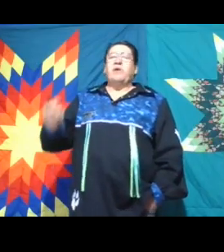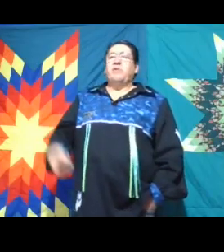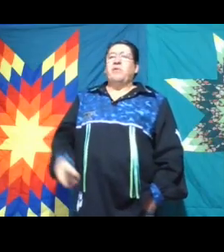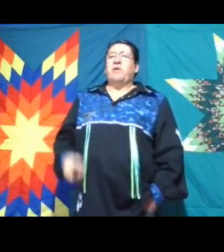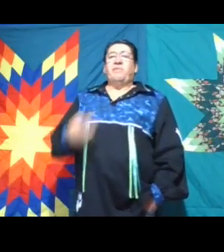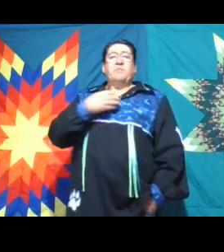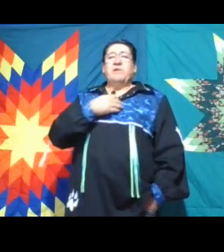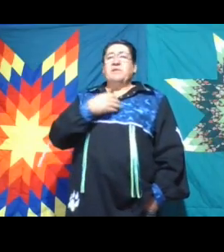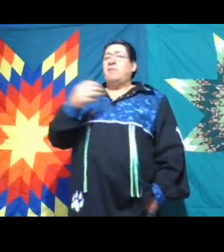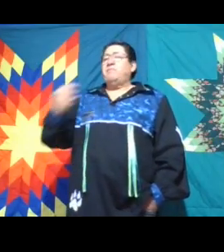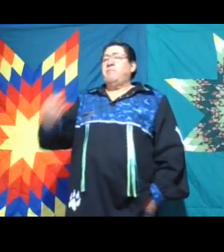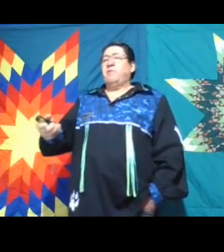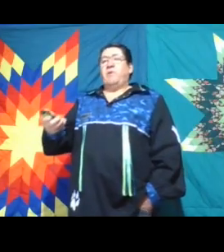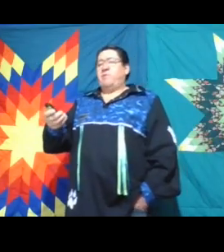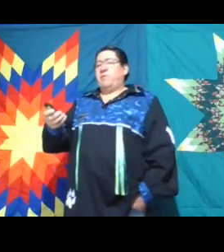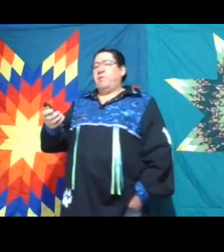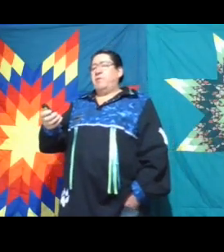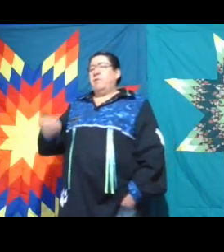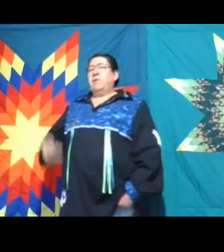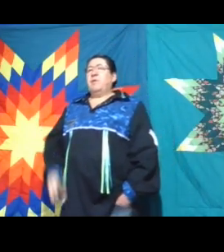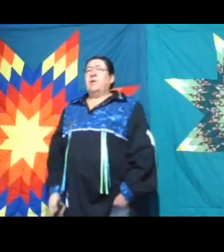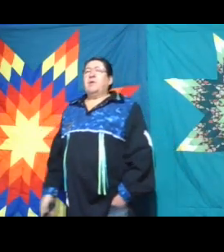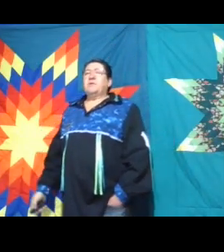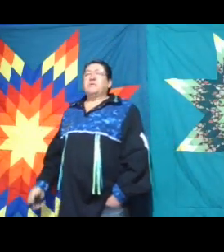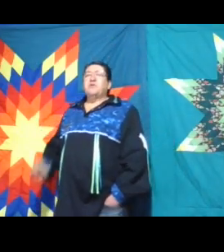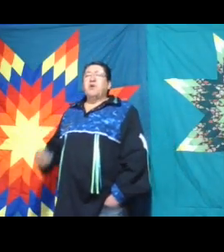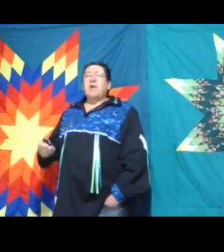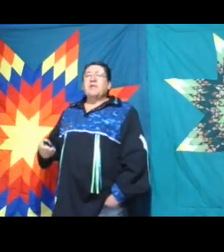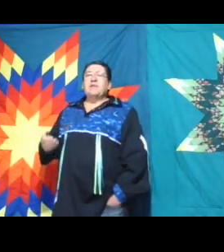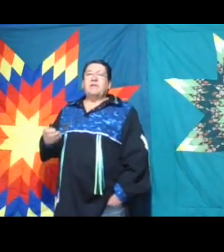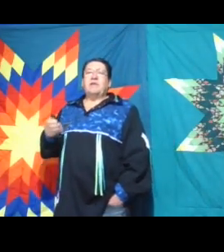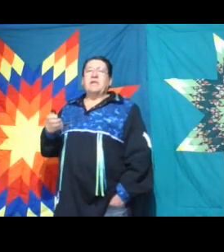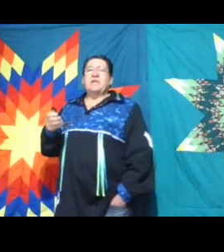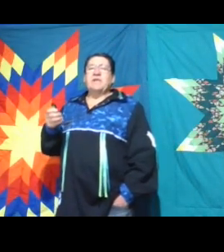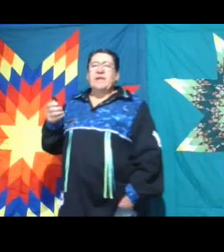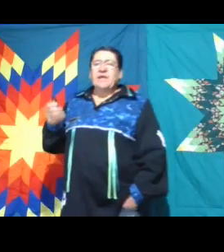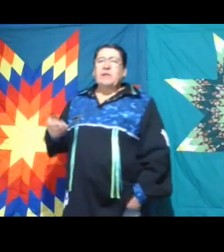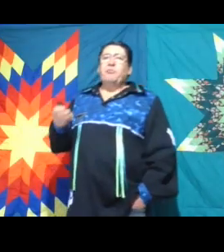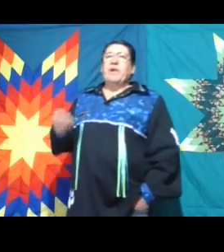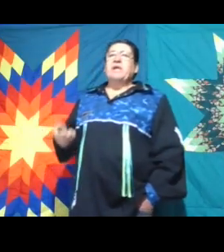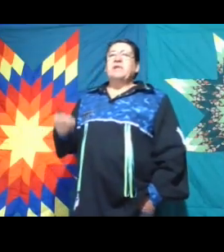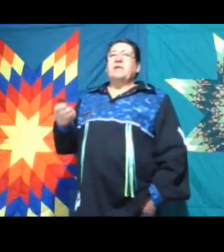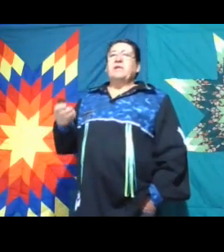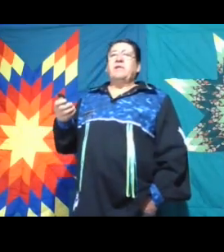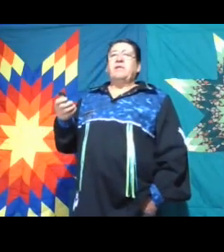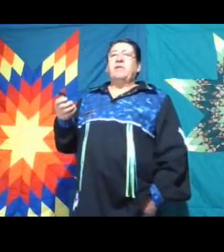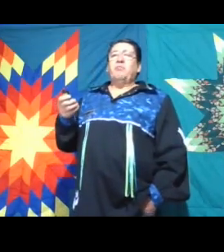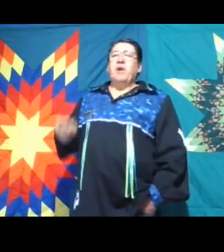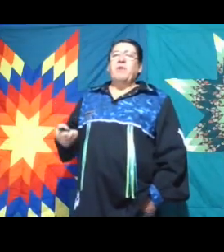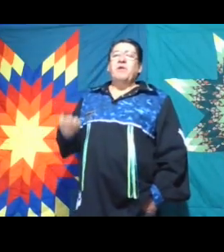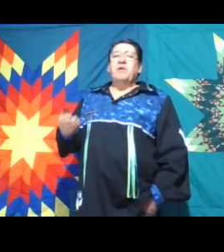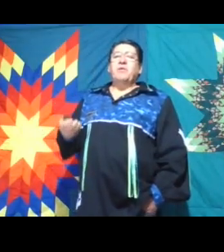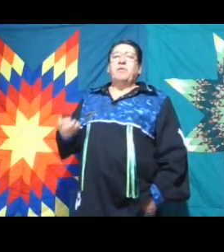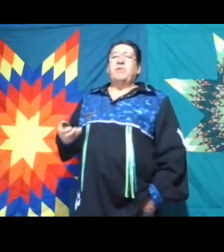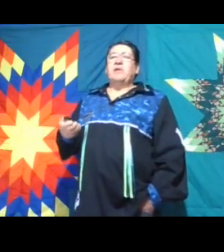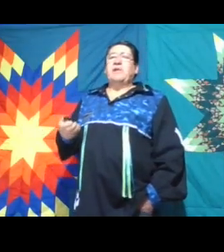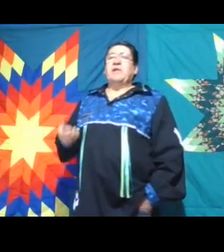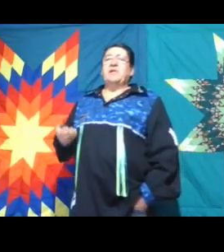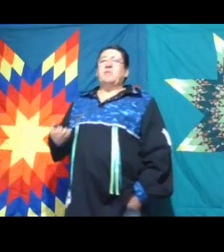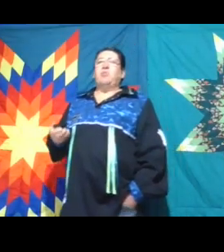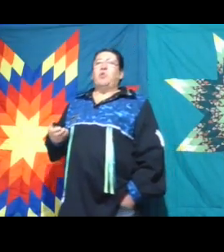be recruiting, if it's myself or whoever. So trust is the biggest barrier